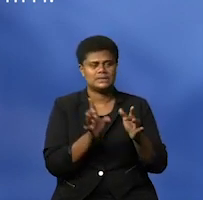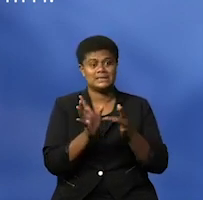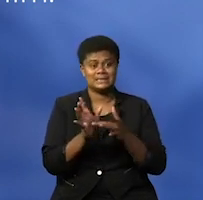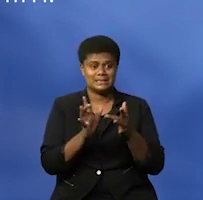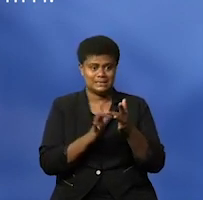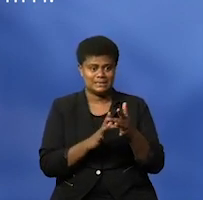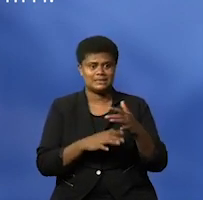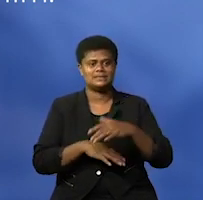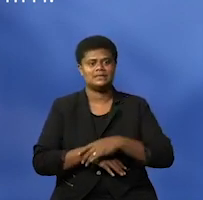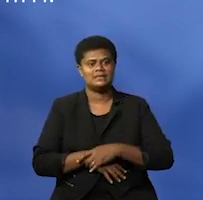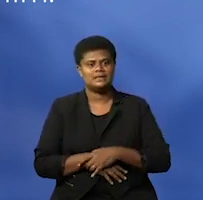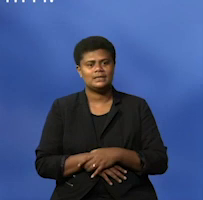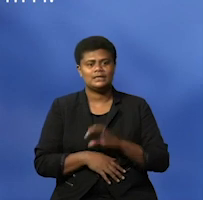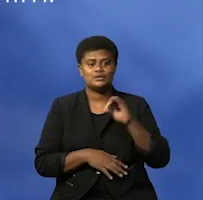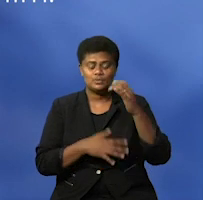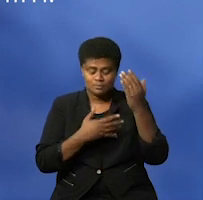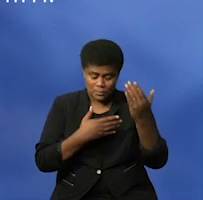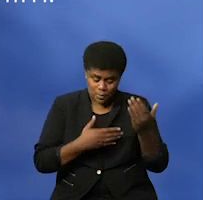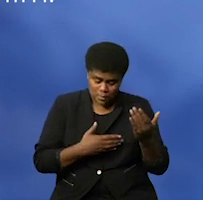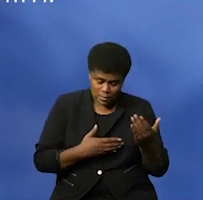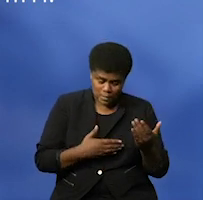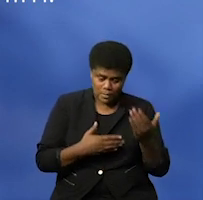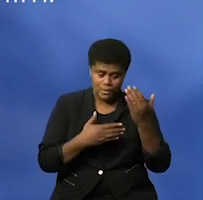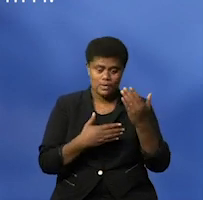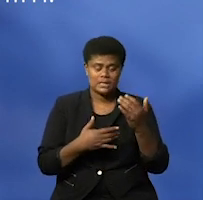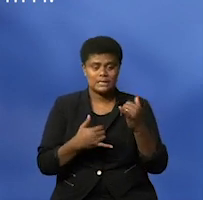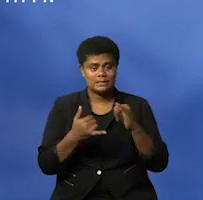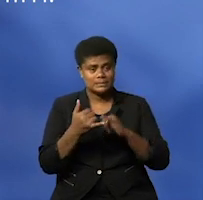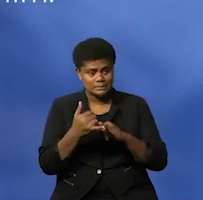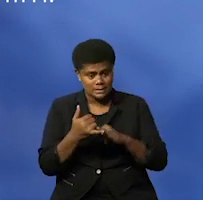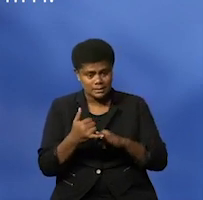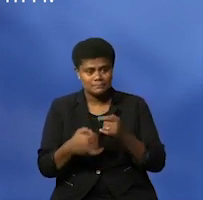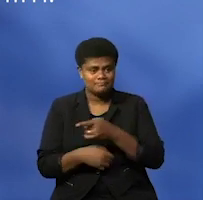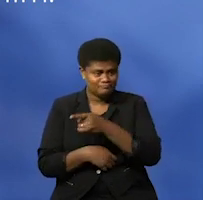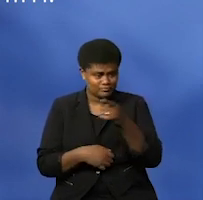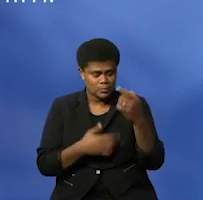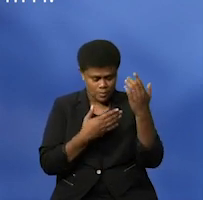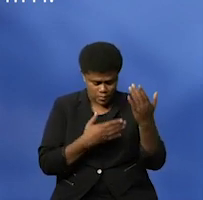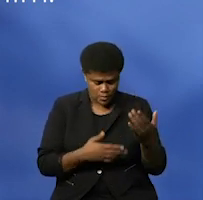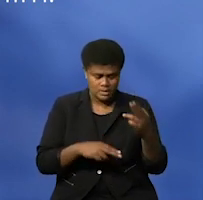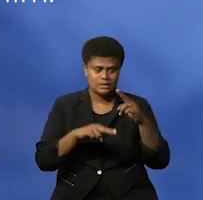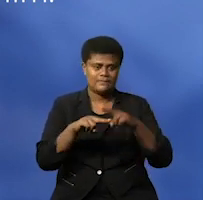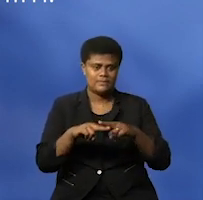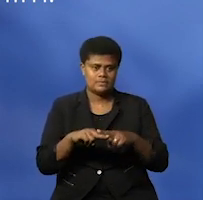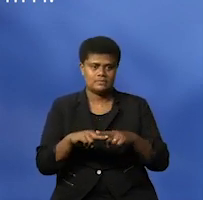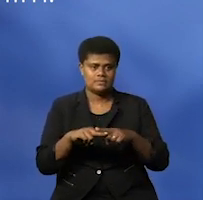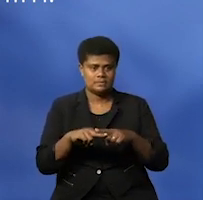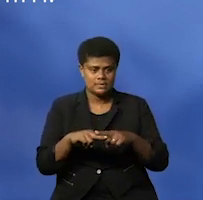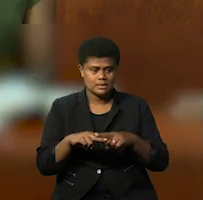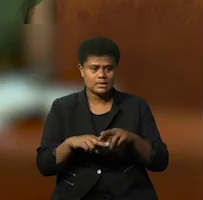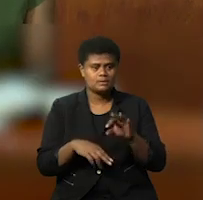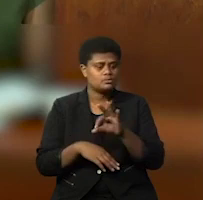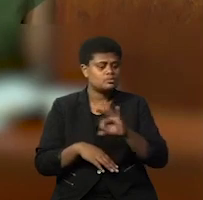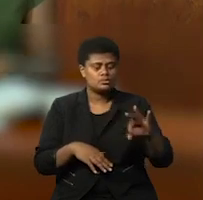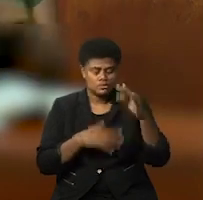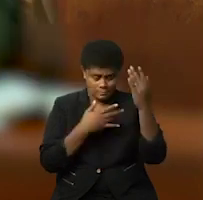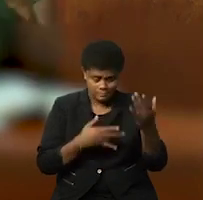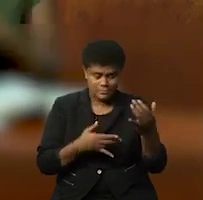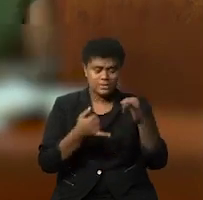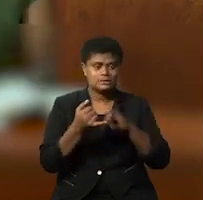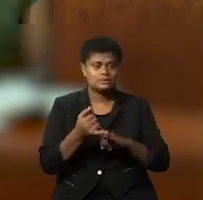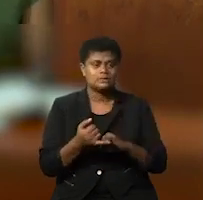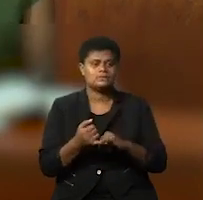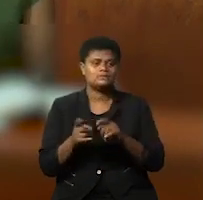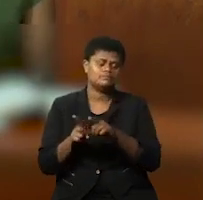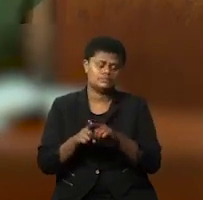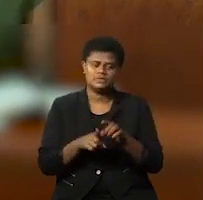Son, even as they honored the Father. He that honored not the Son, honored not the Father which hath sent him. Why is it such